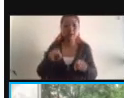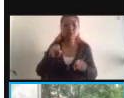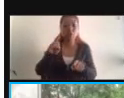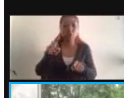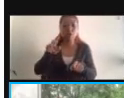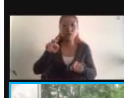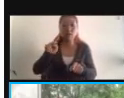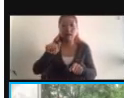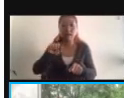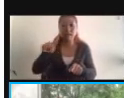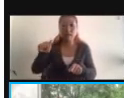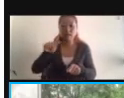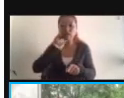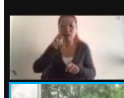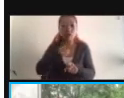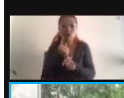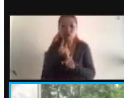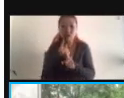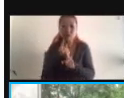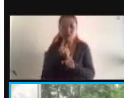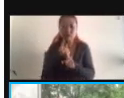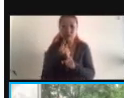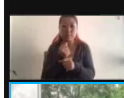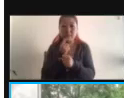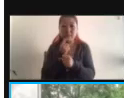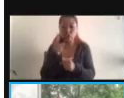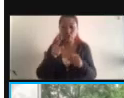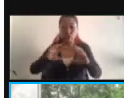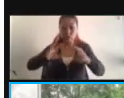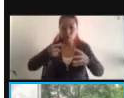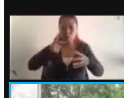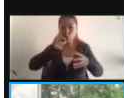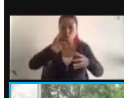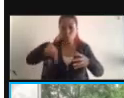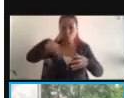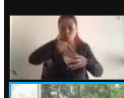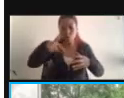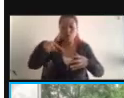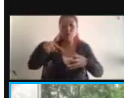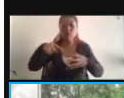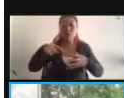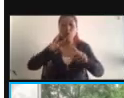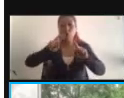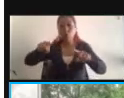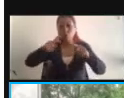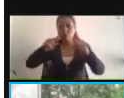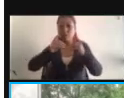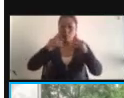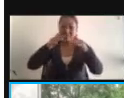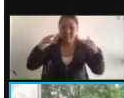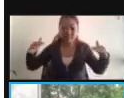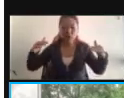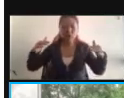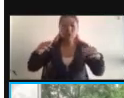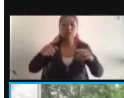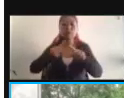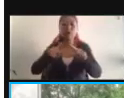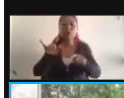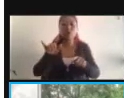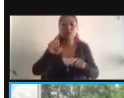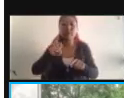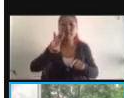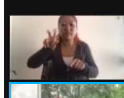to not only increase the diversity of the population, but also trust and enable the EVA to